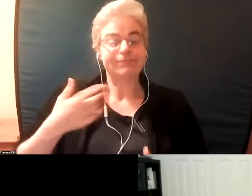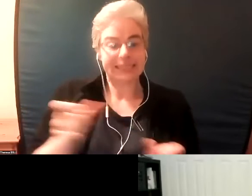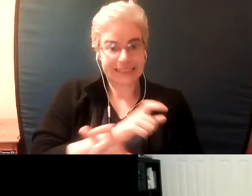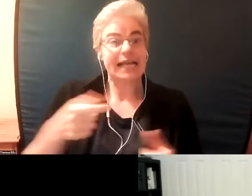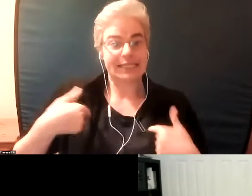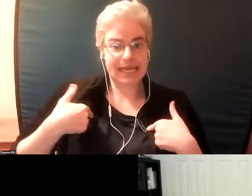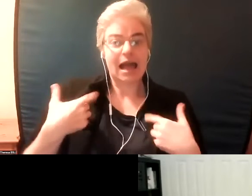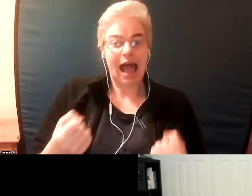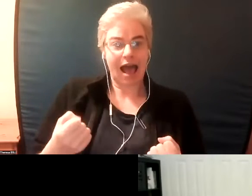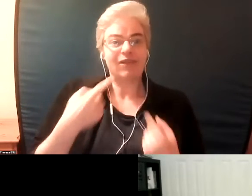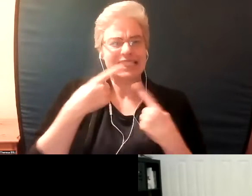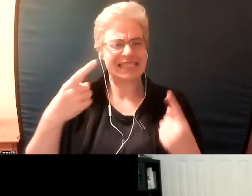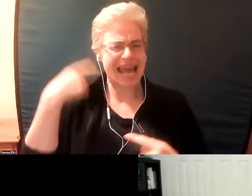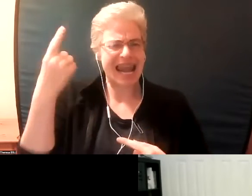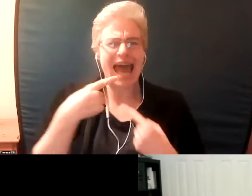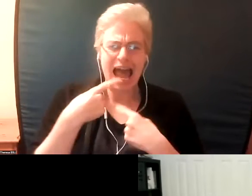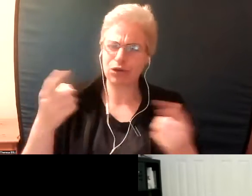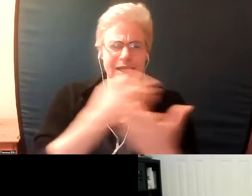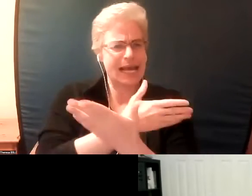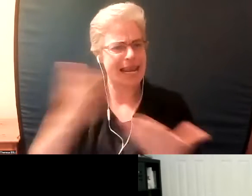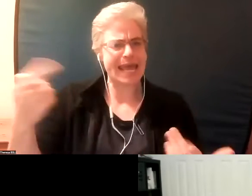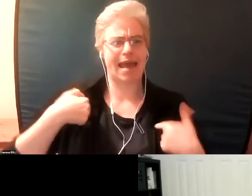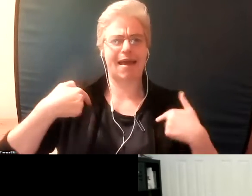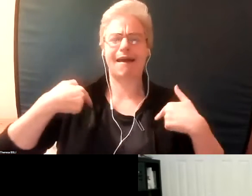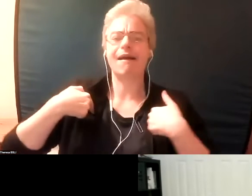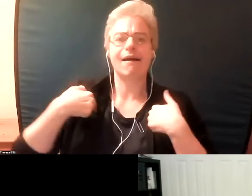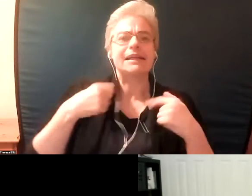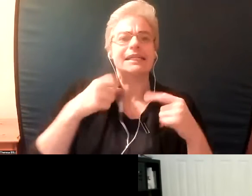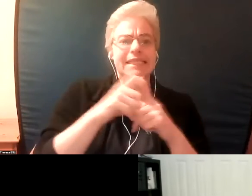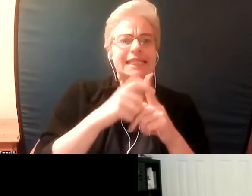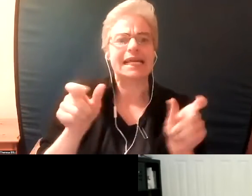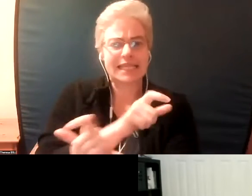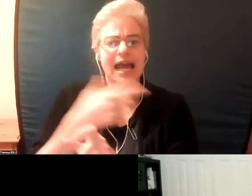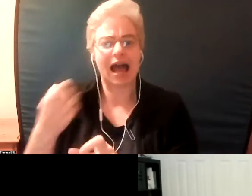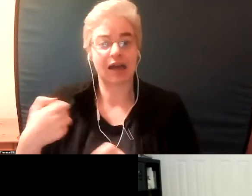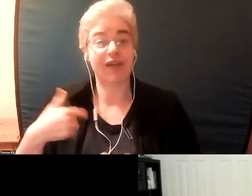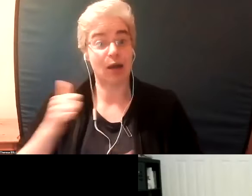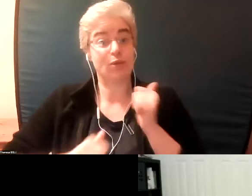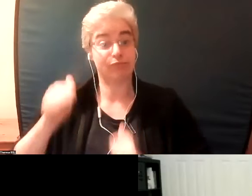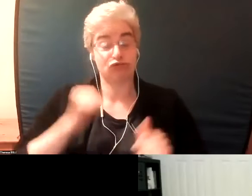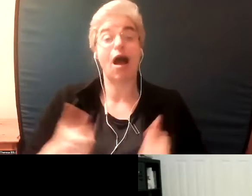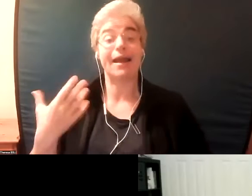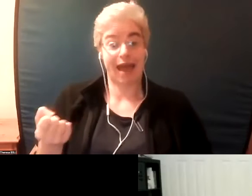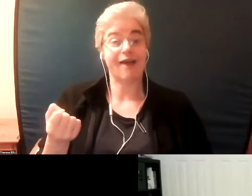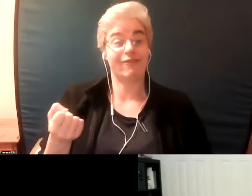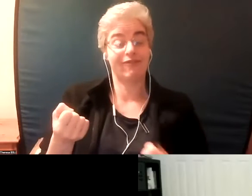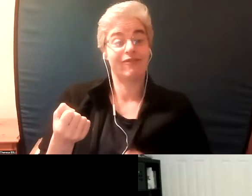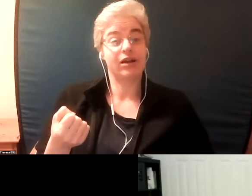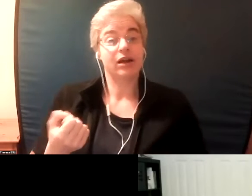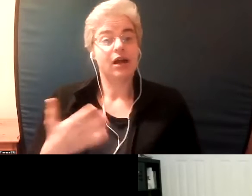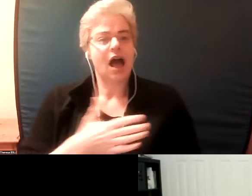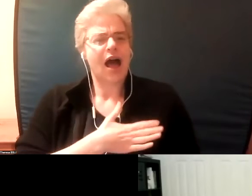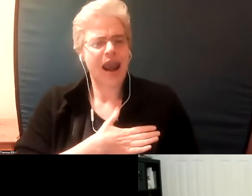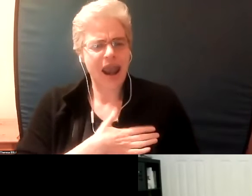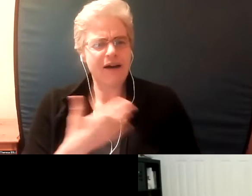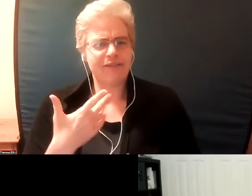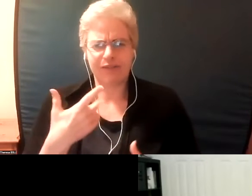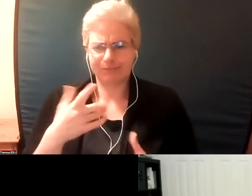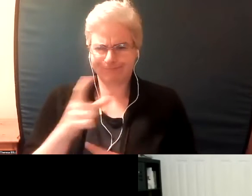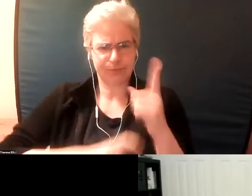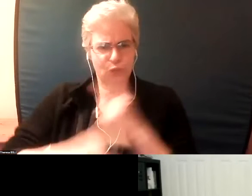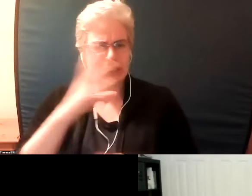dyslexic. I say it loudly, I say it clearly, and I say it with pride. And I love that community